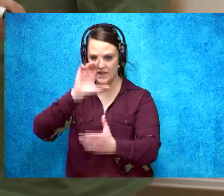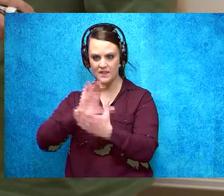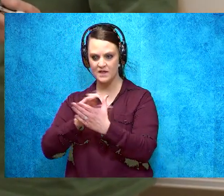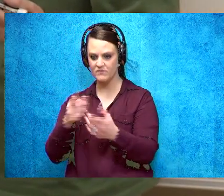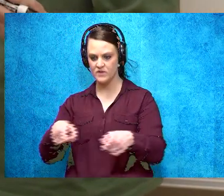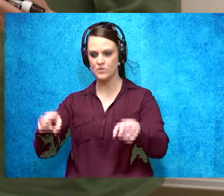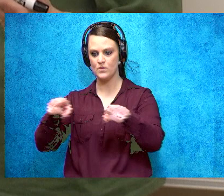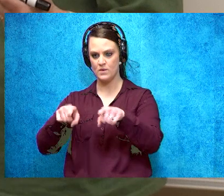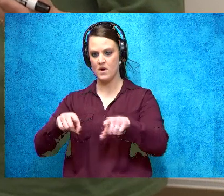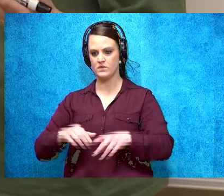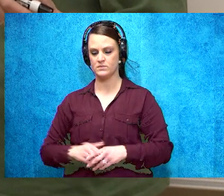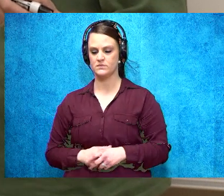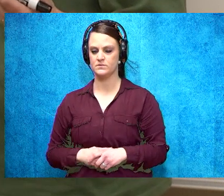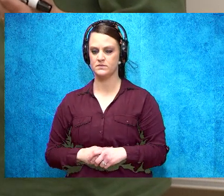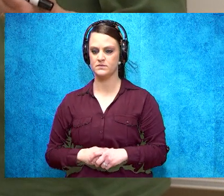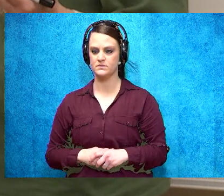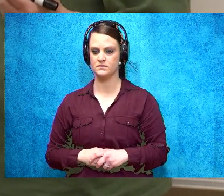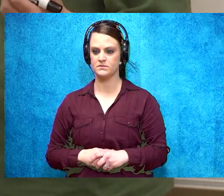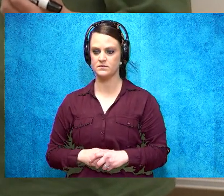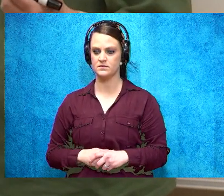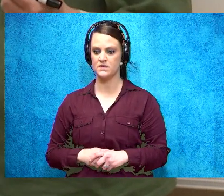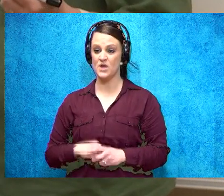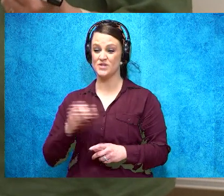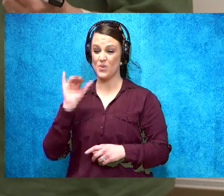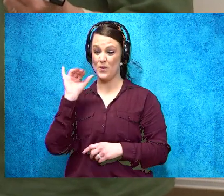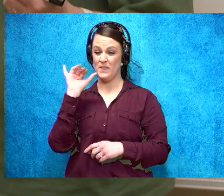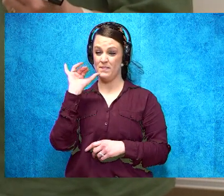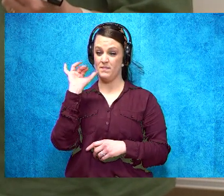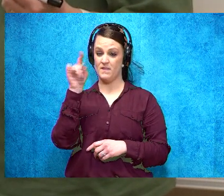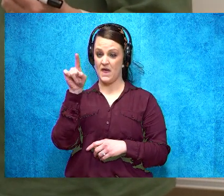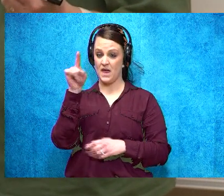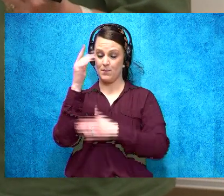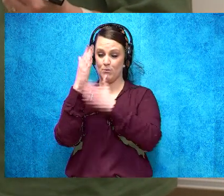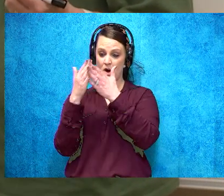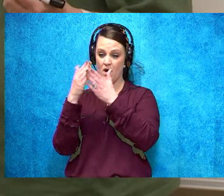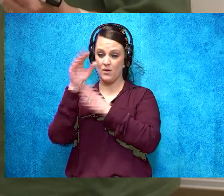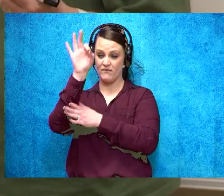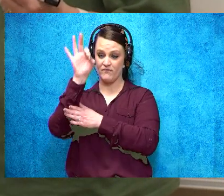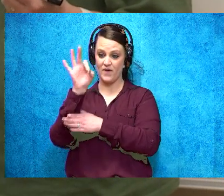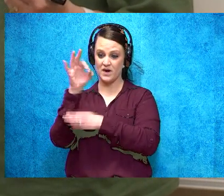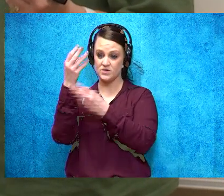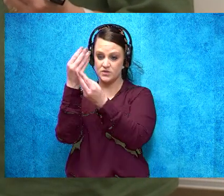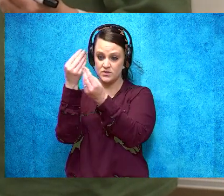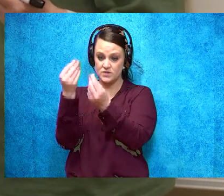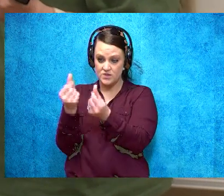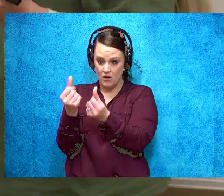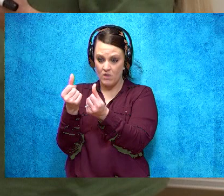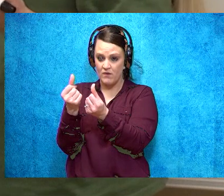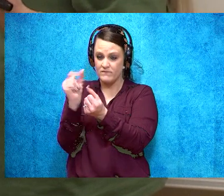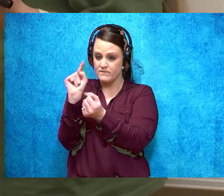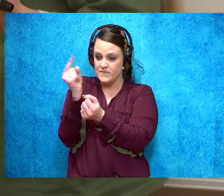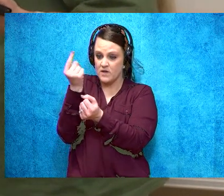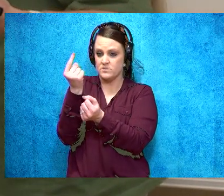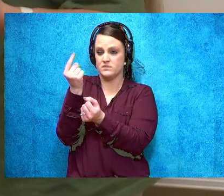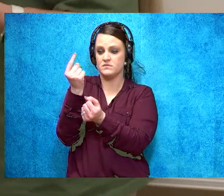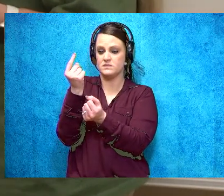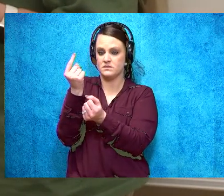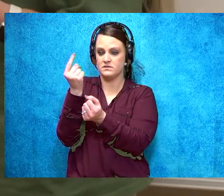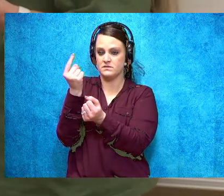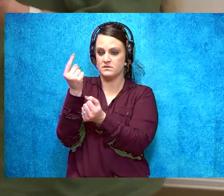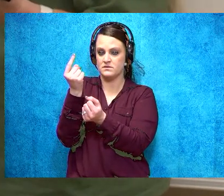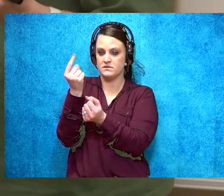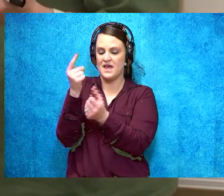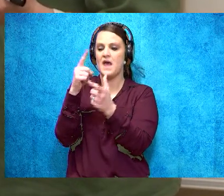So think about just that portion of the equation, solve that portion of the equation, and then